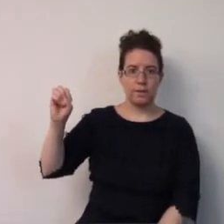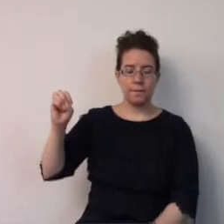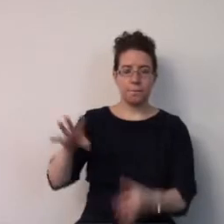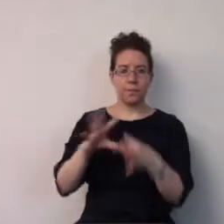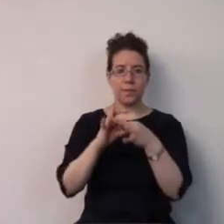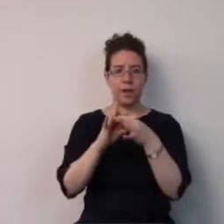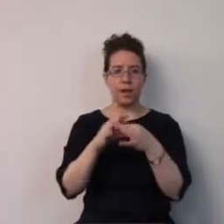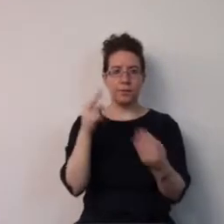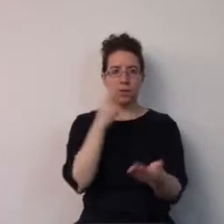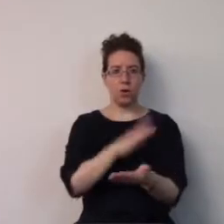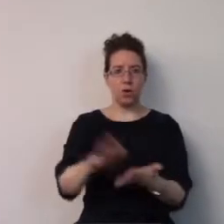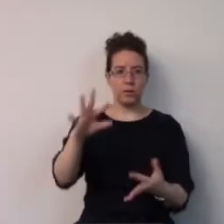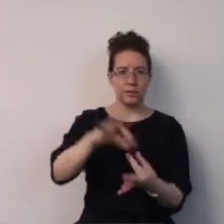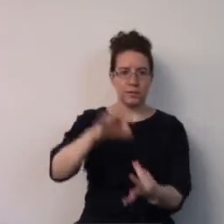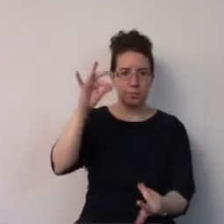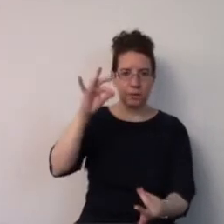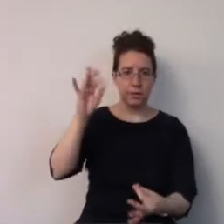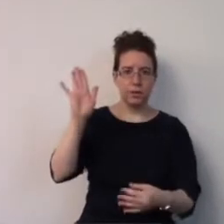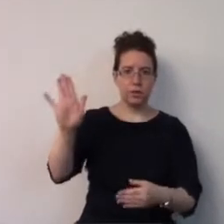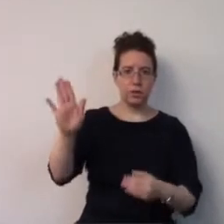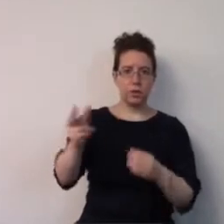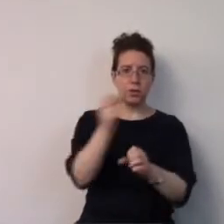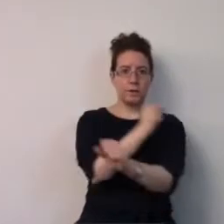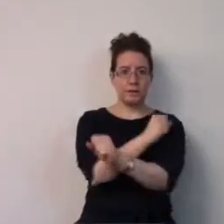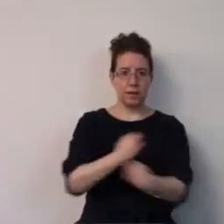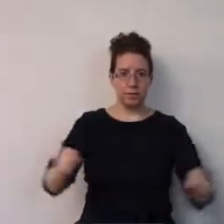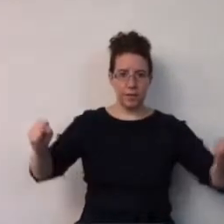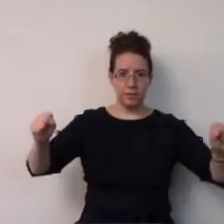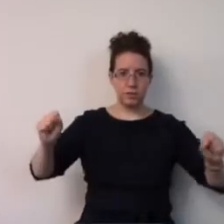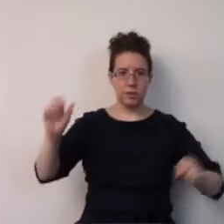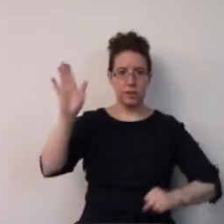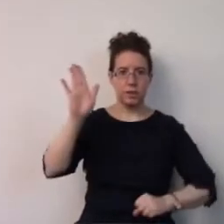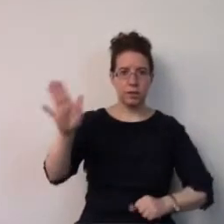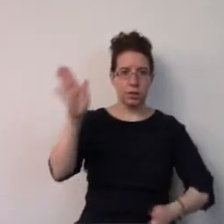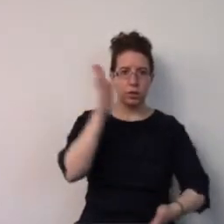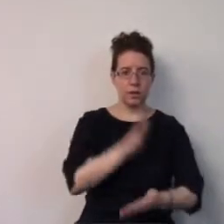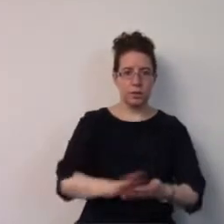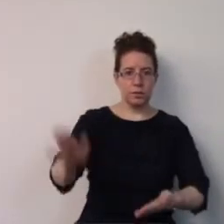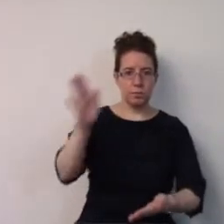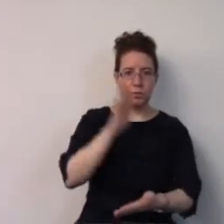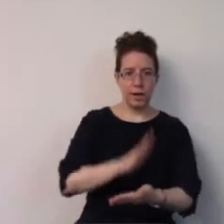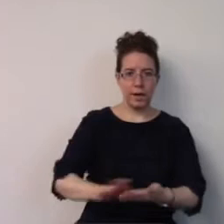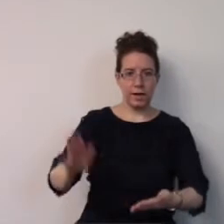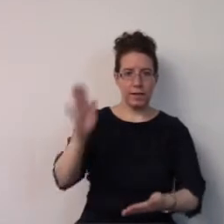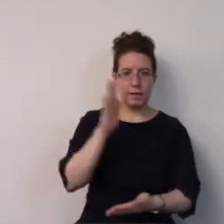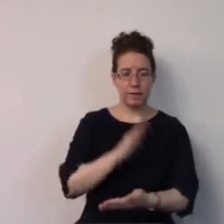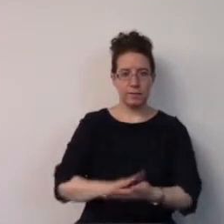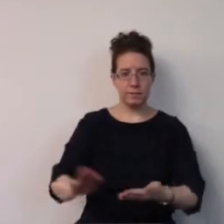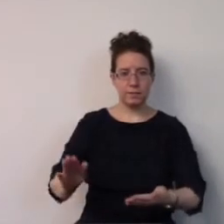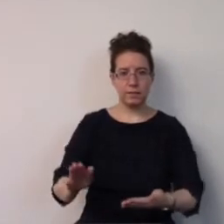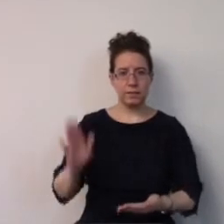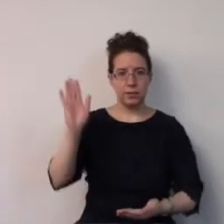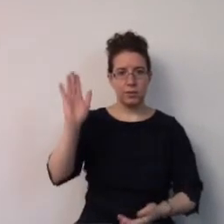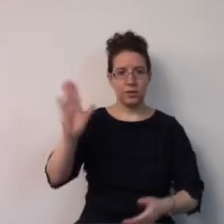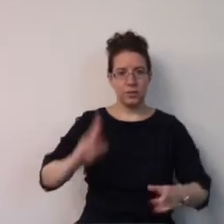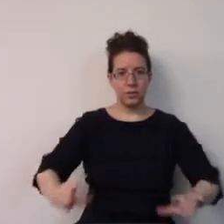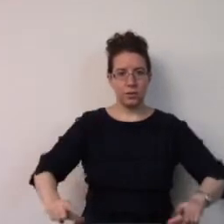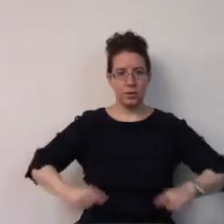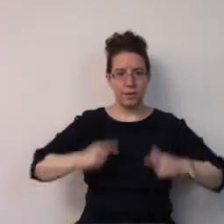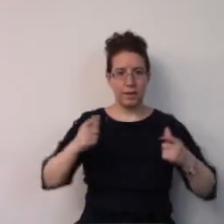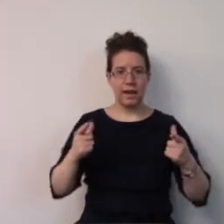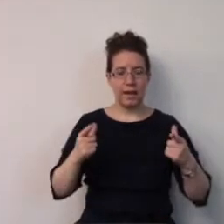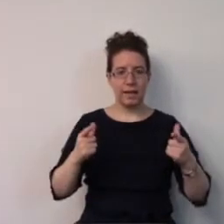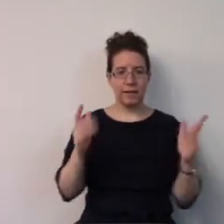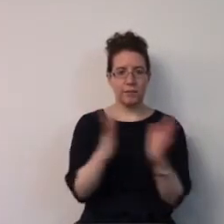steal your praise, your very life. Right. Hallelujah. Yes. It's a habit that you develop to